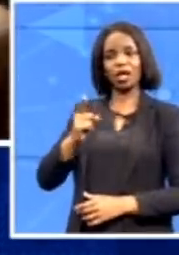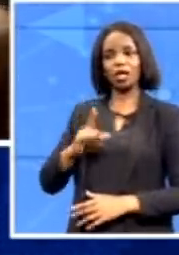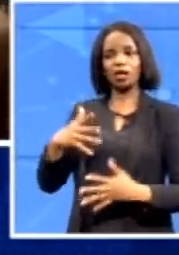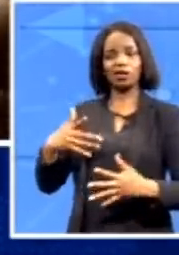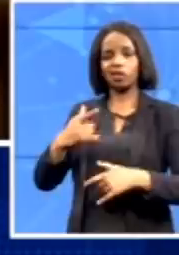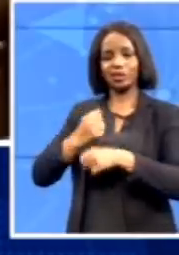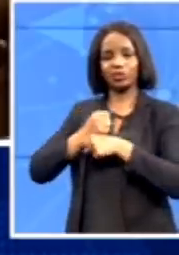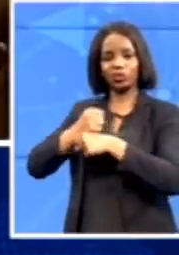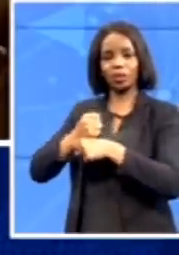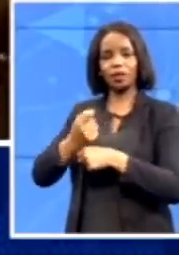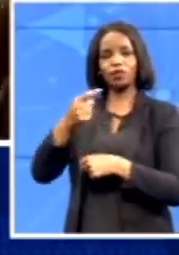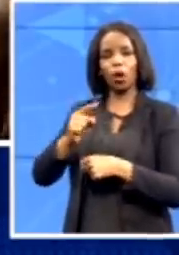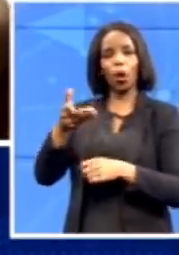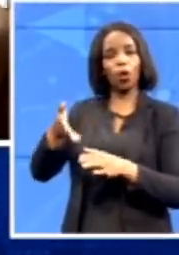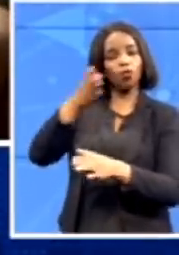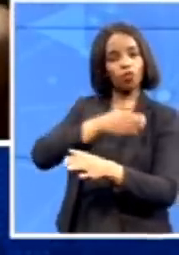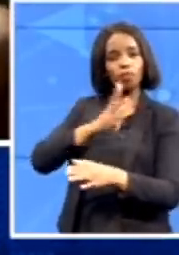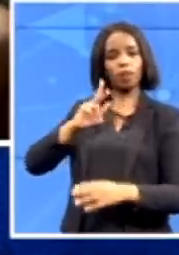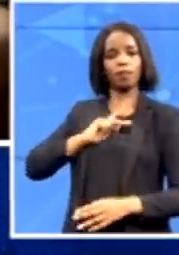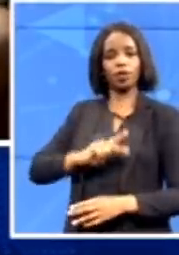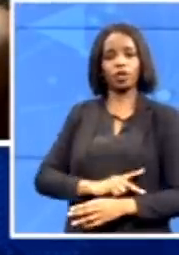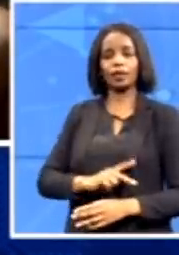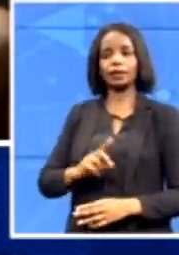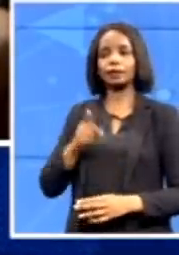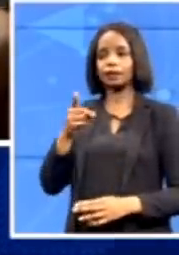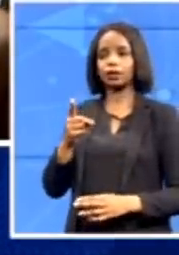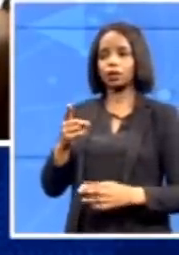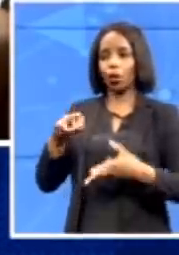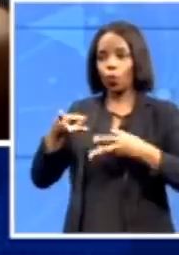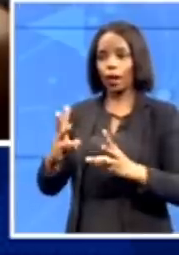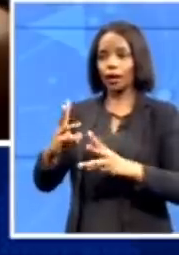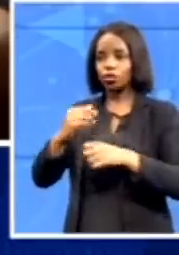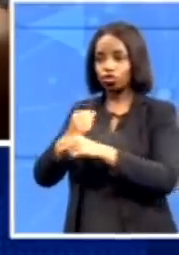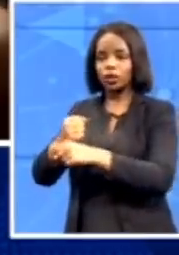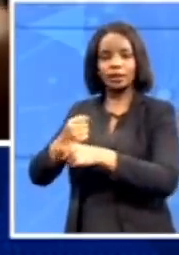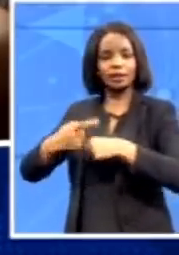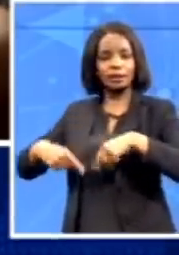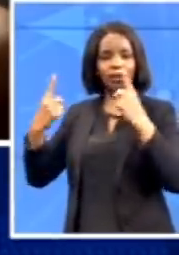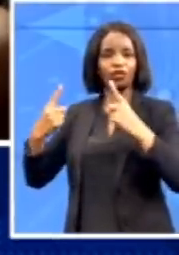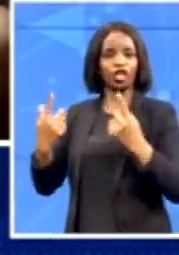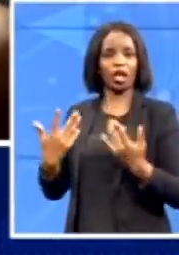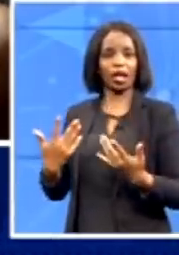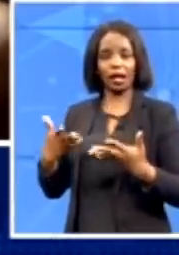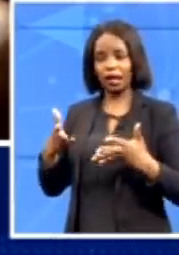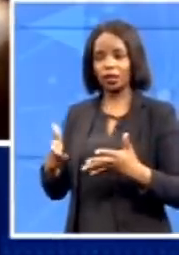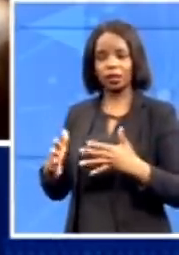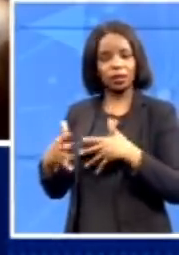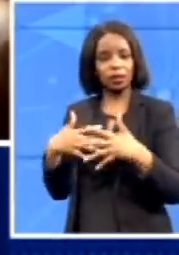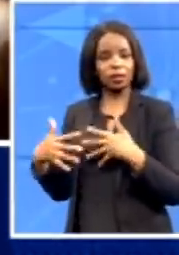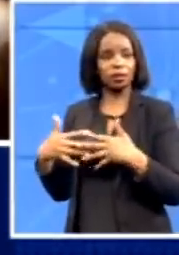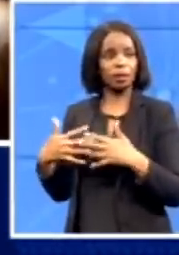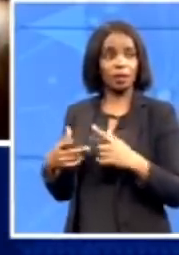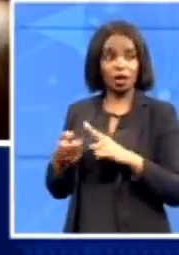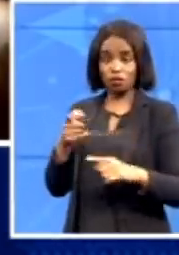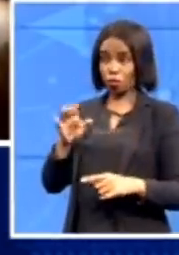had been given, that he's been treated differently in this matter. From your view, you followed the case